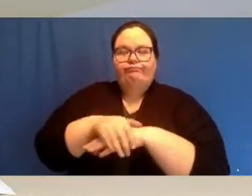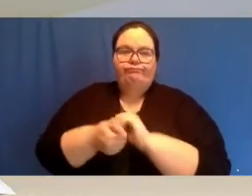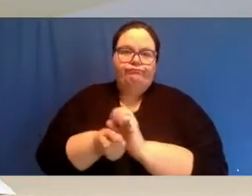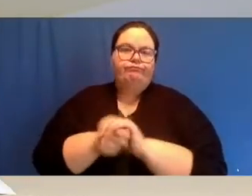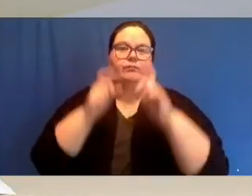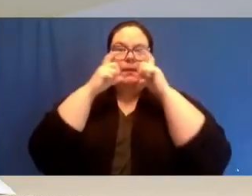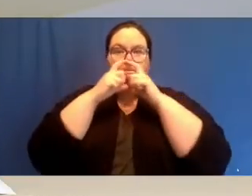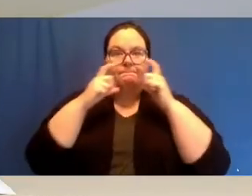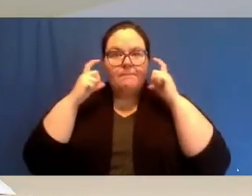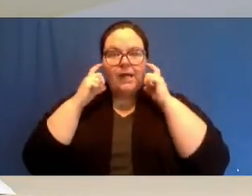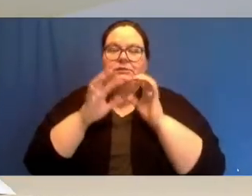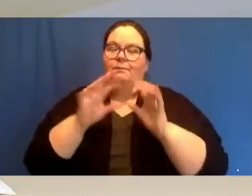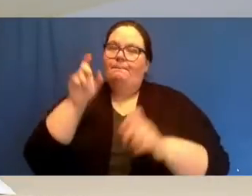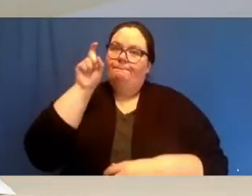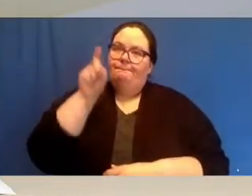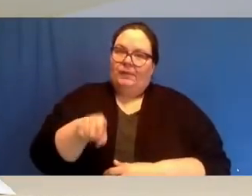masks.